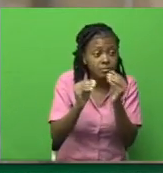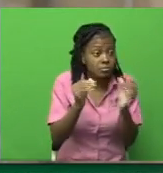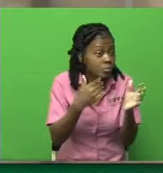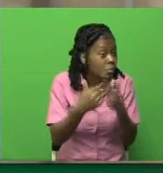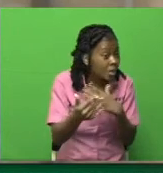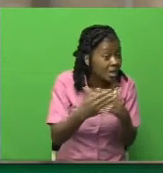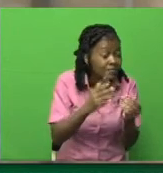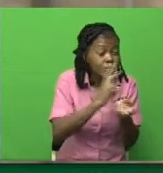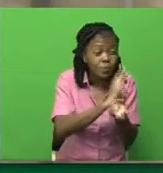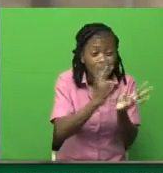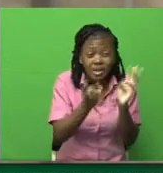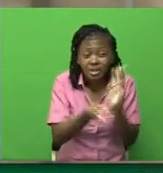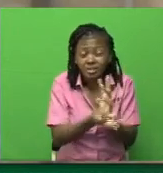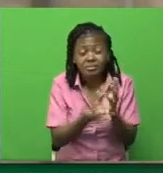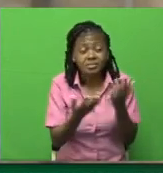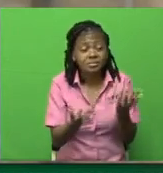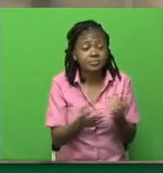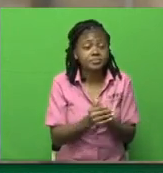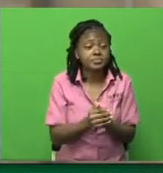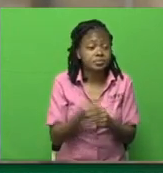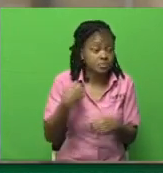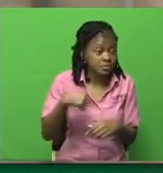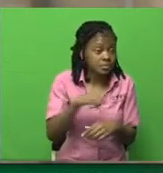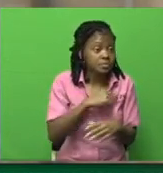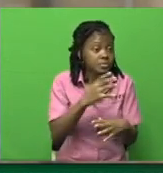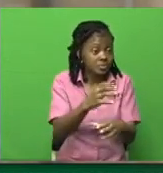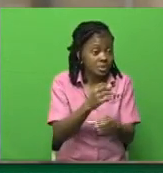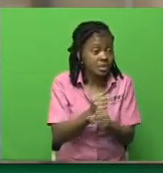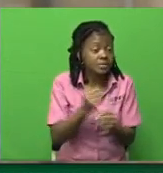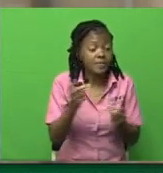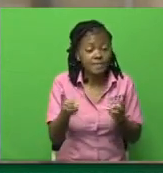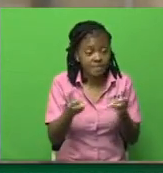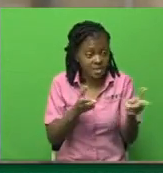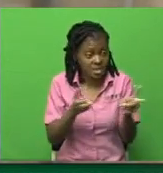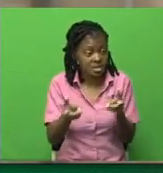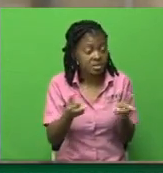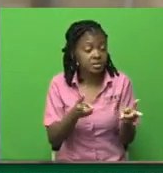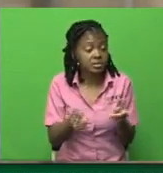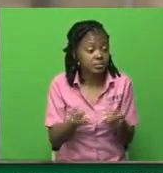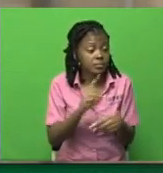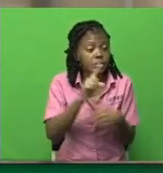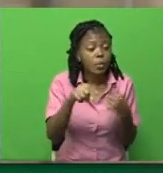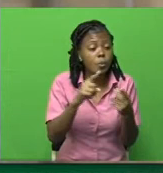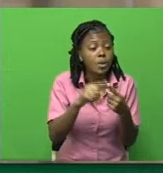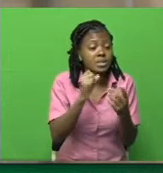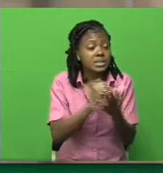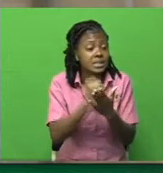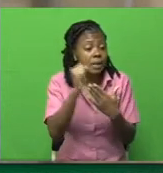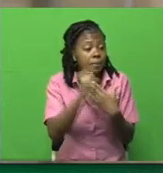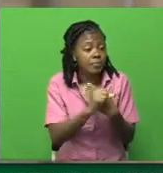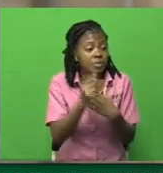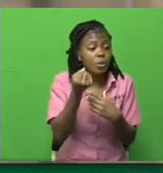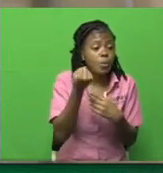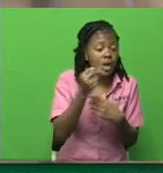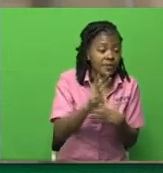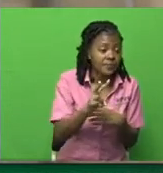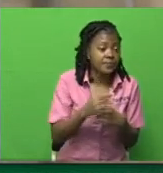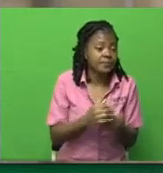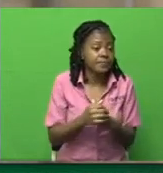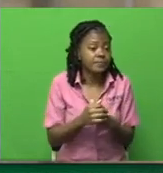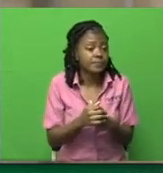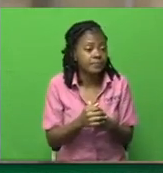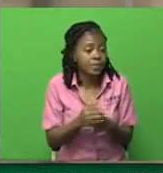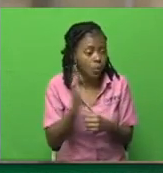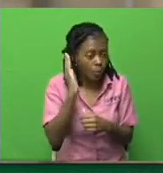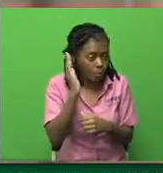the vehicle was shipped and received at the Port of uh in Trinidad on September the 12th and will be commissioned